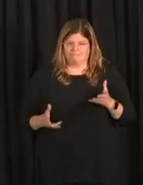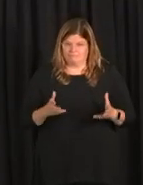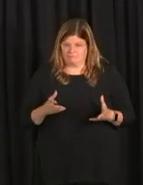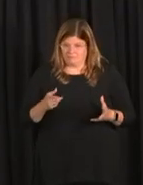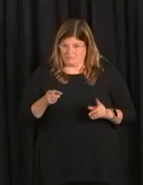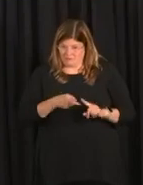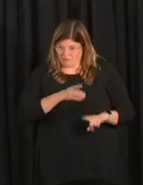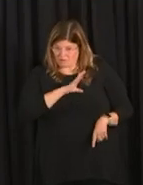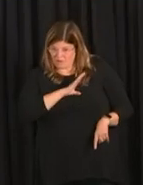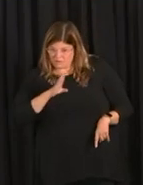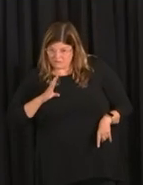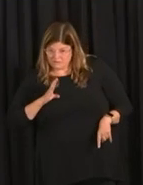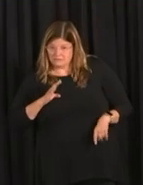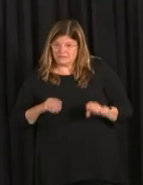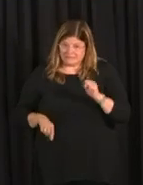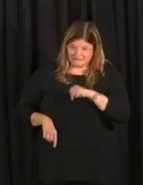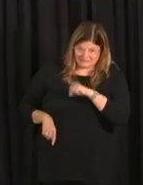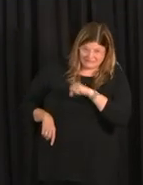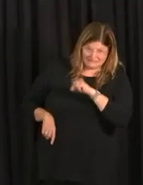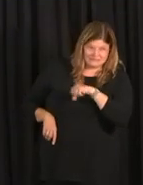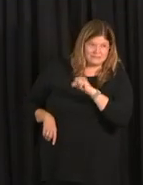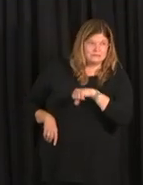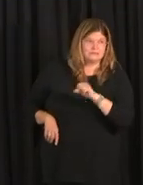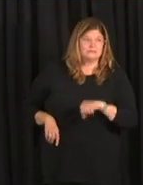From the board? from the board.